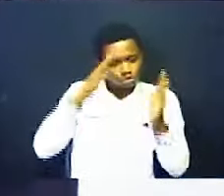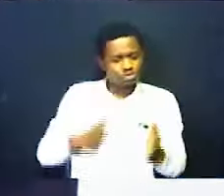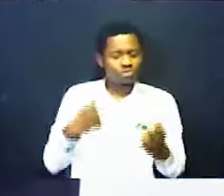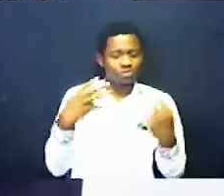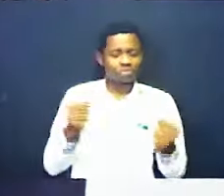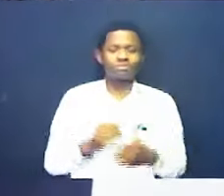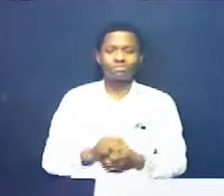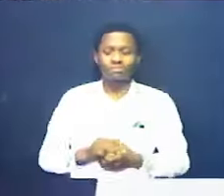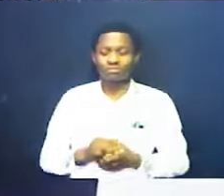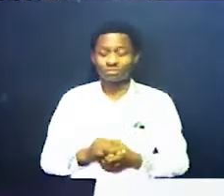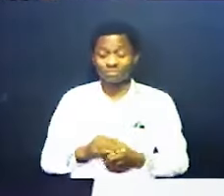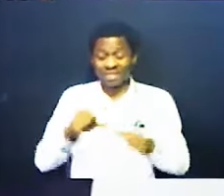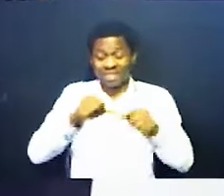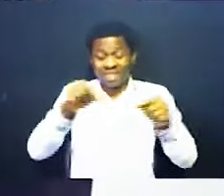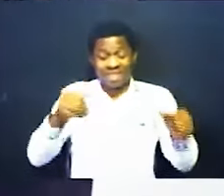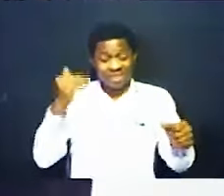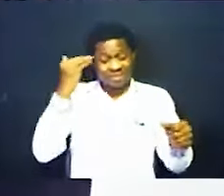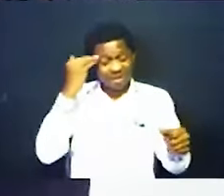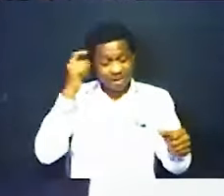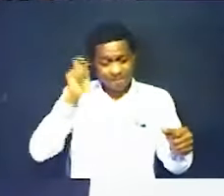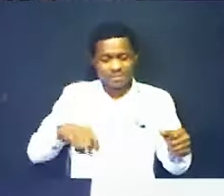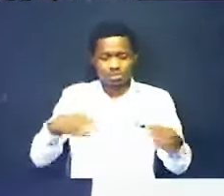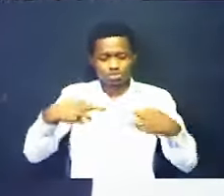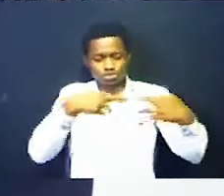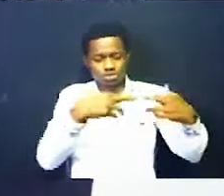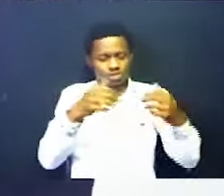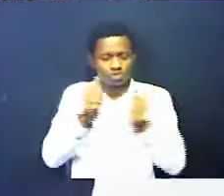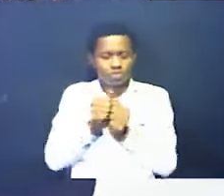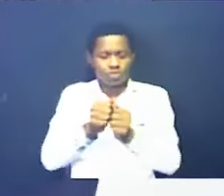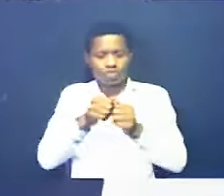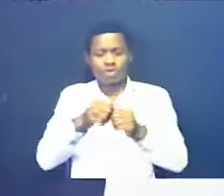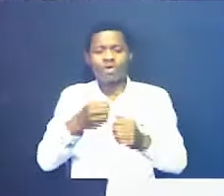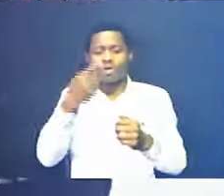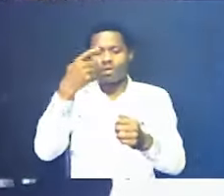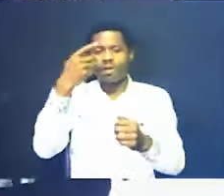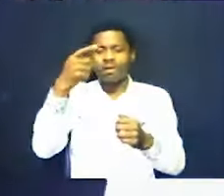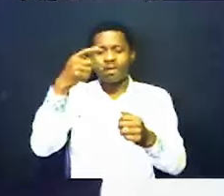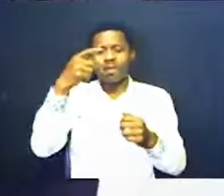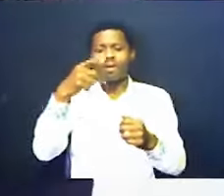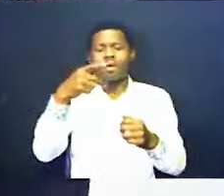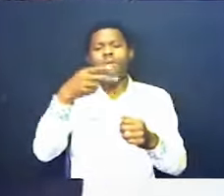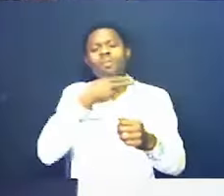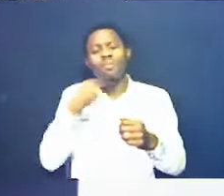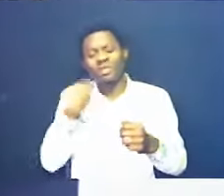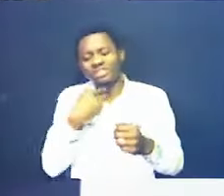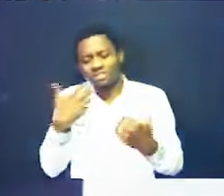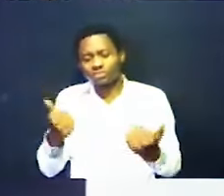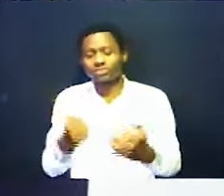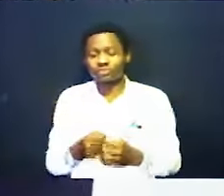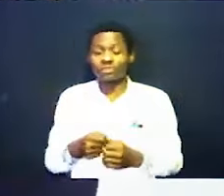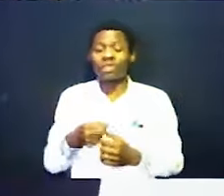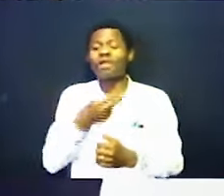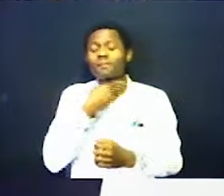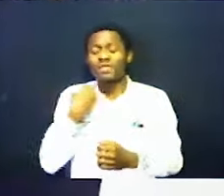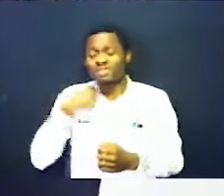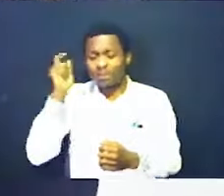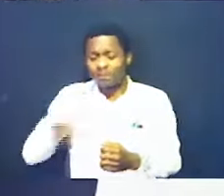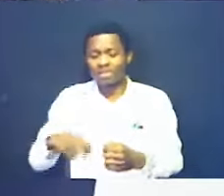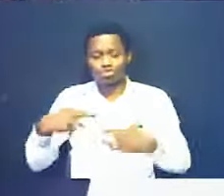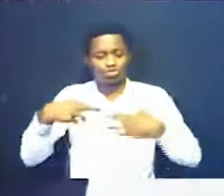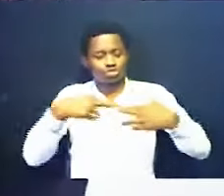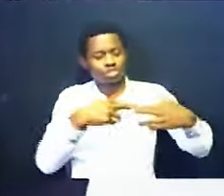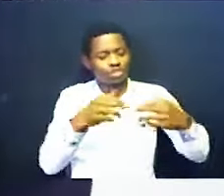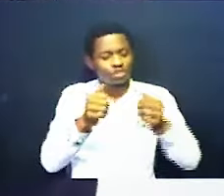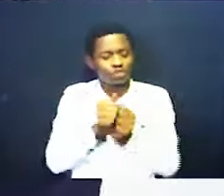papa. Area heads must be relational. Ese se ya sofo mpanifo ewo ayonkofa so nko. Pastors must be relational. Ese